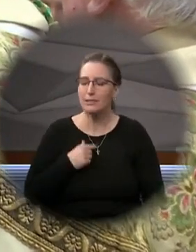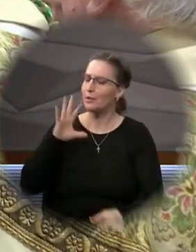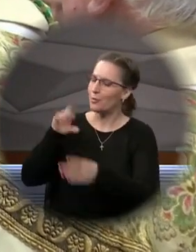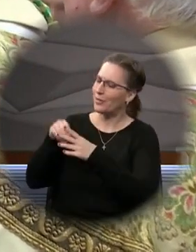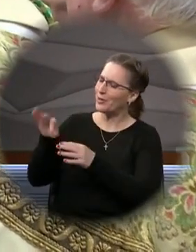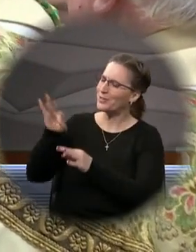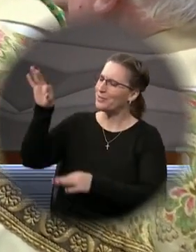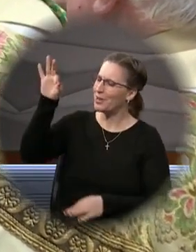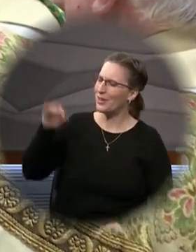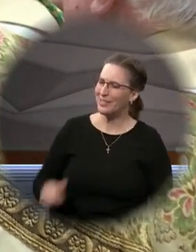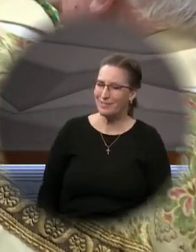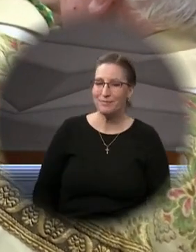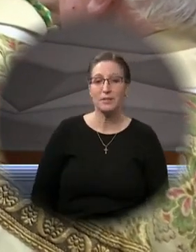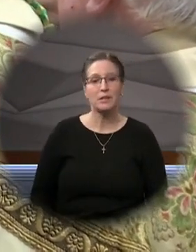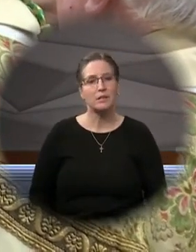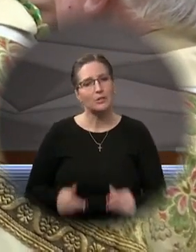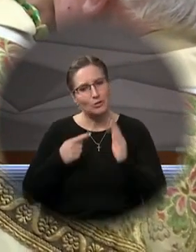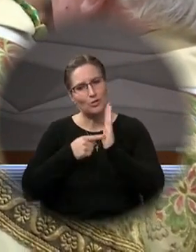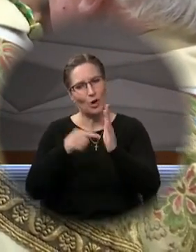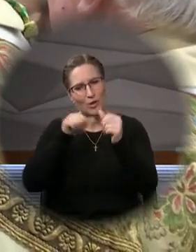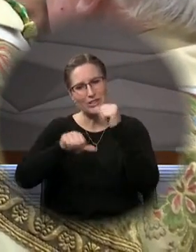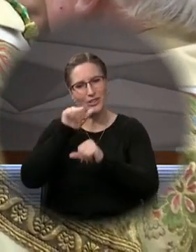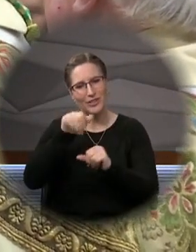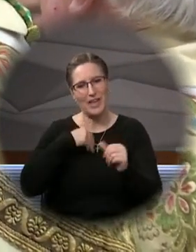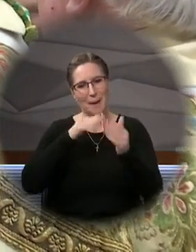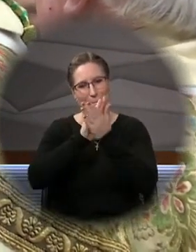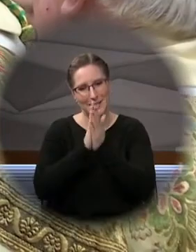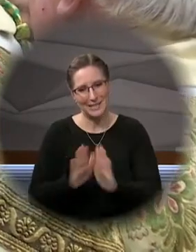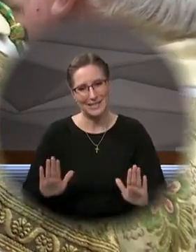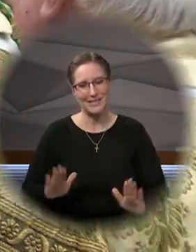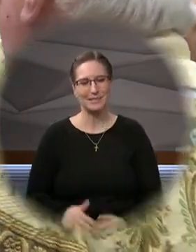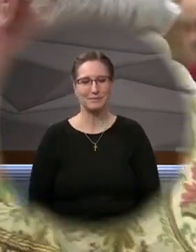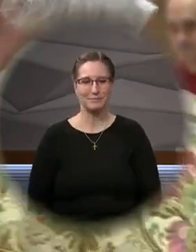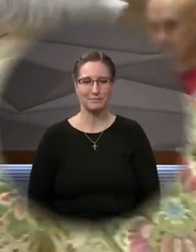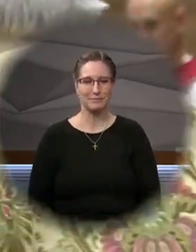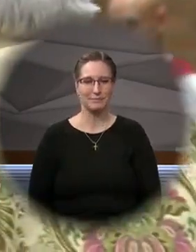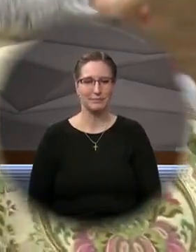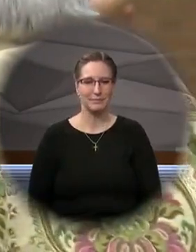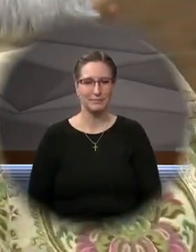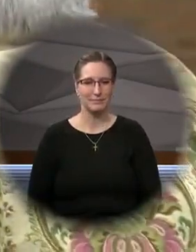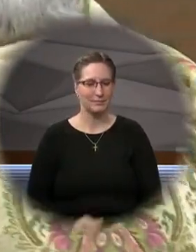And with your spirit. We offer to each other a sign of that peace.